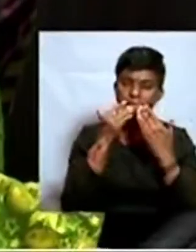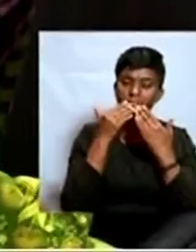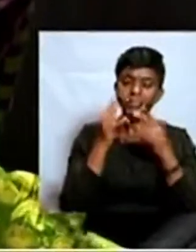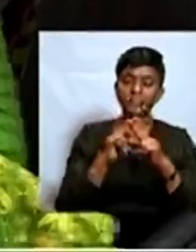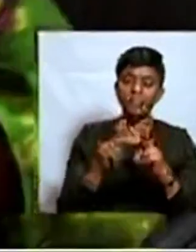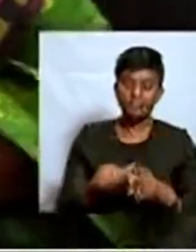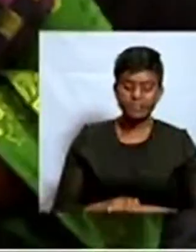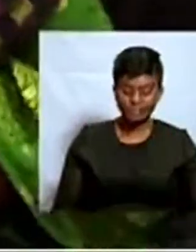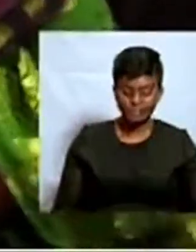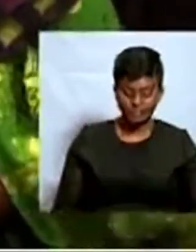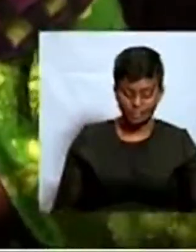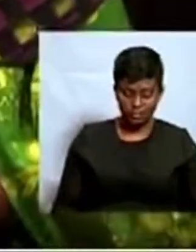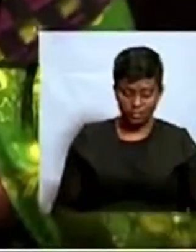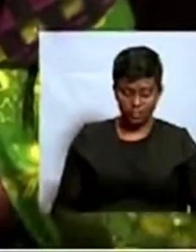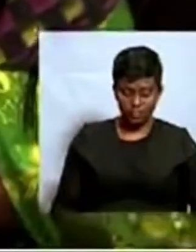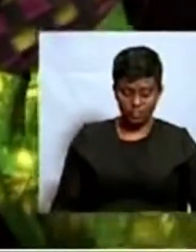Chair.